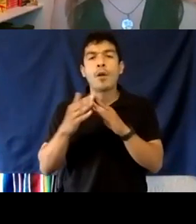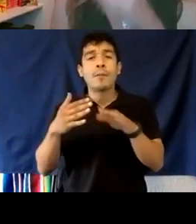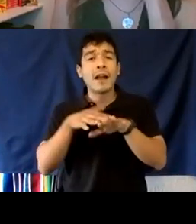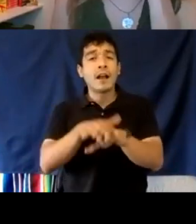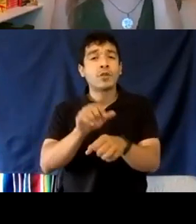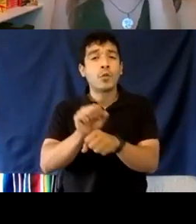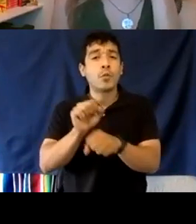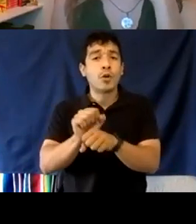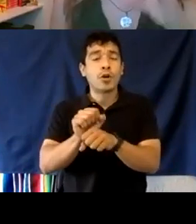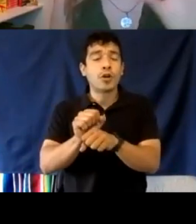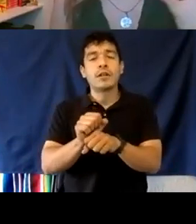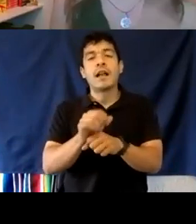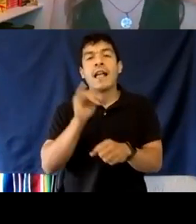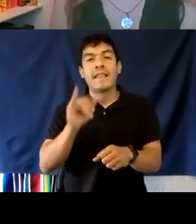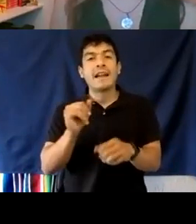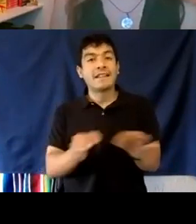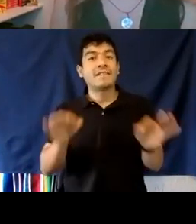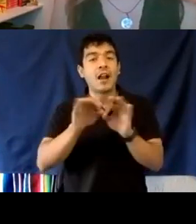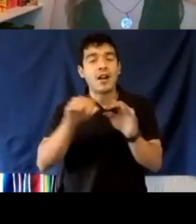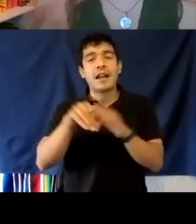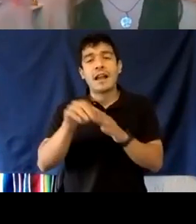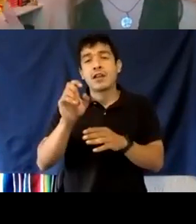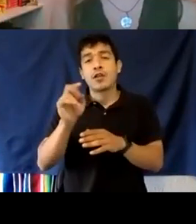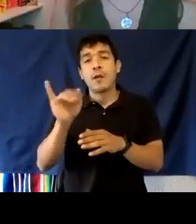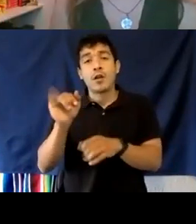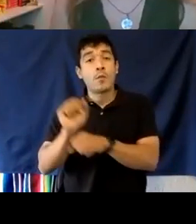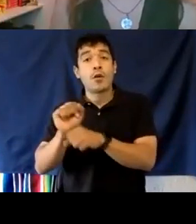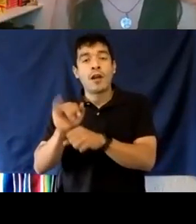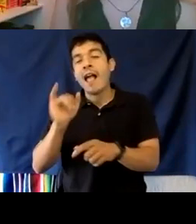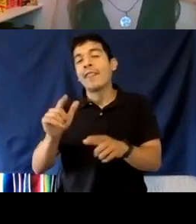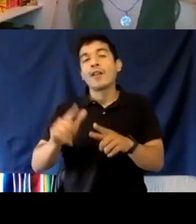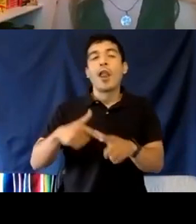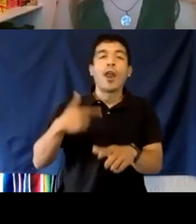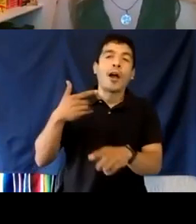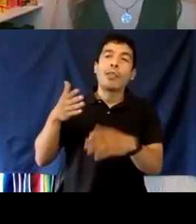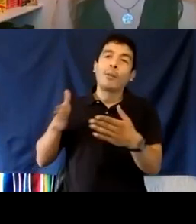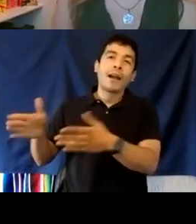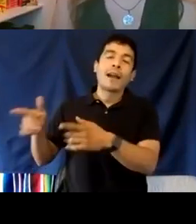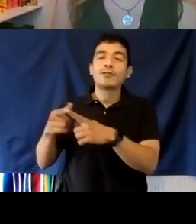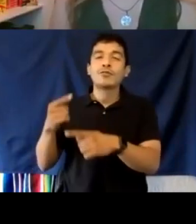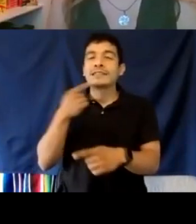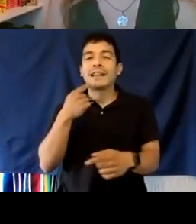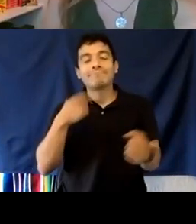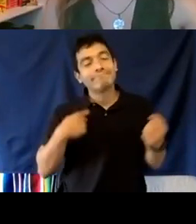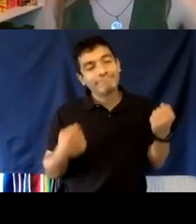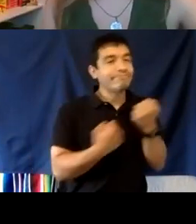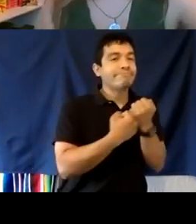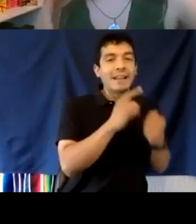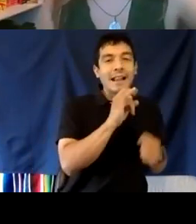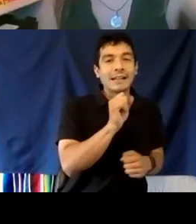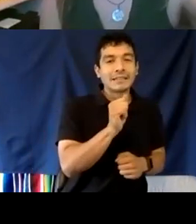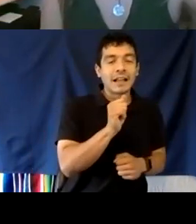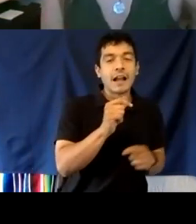documentary work. So anyway, that's a long-winded way of bolstering Lisa's point to say that a lot of